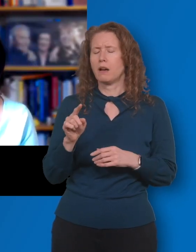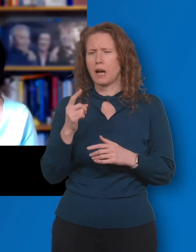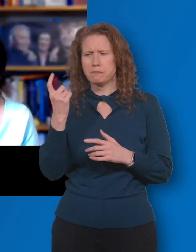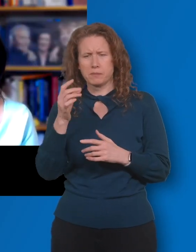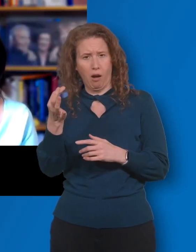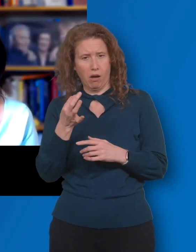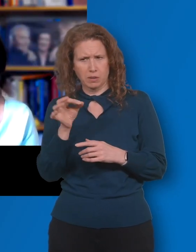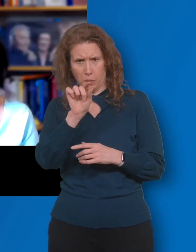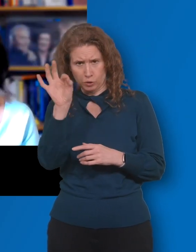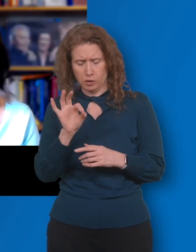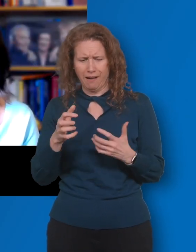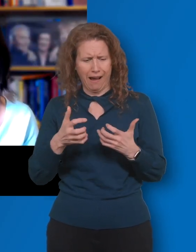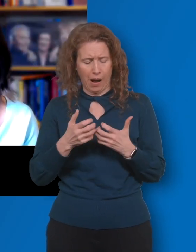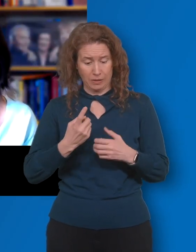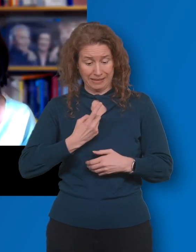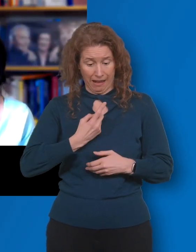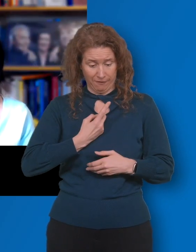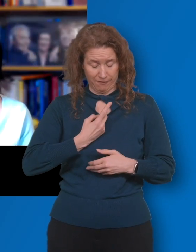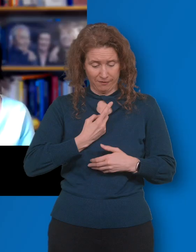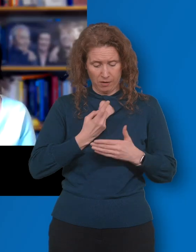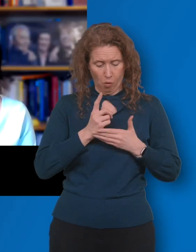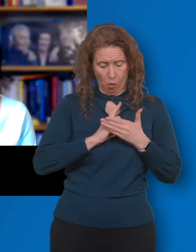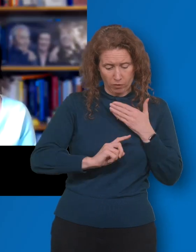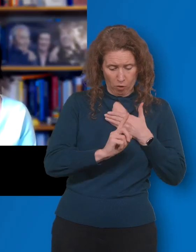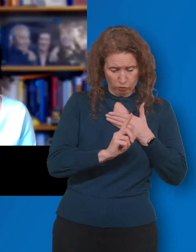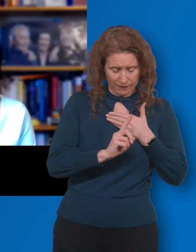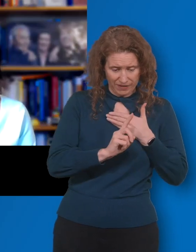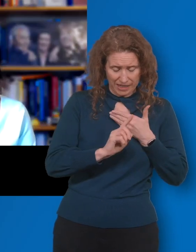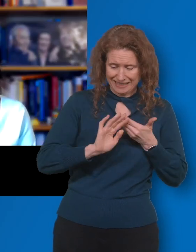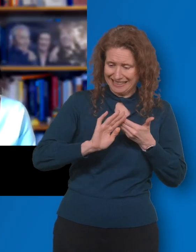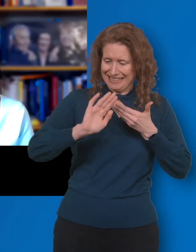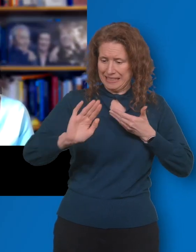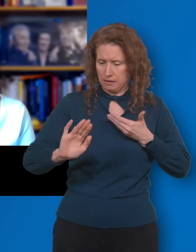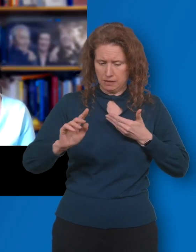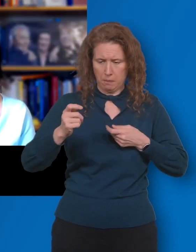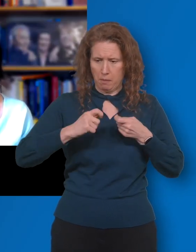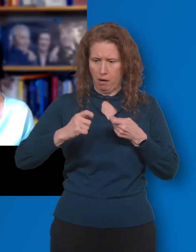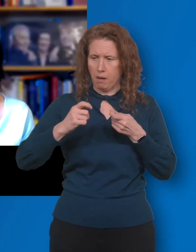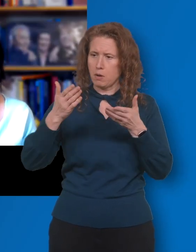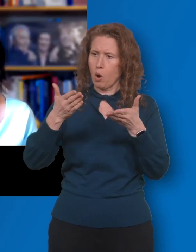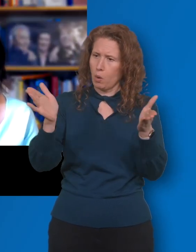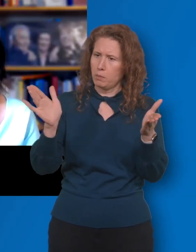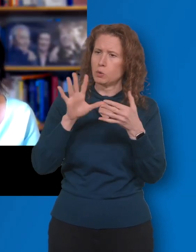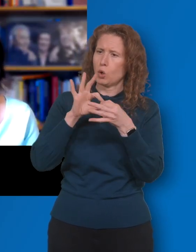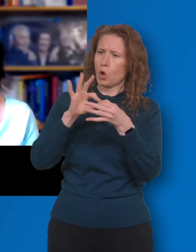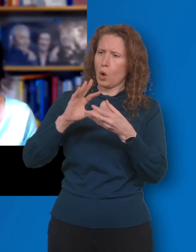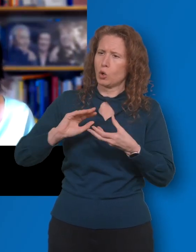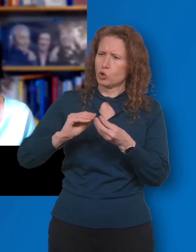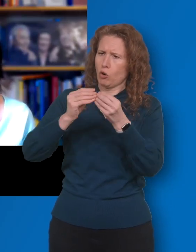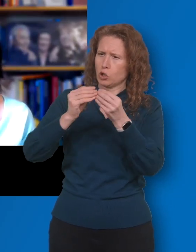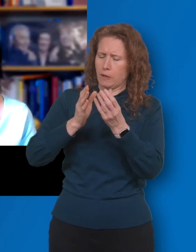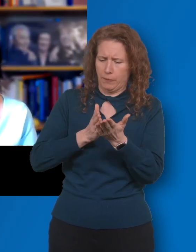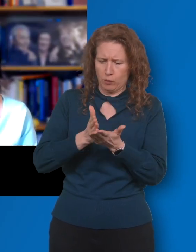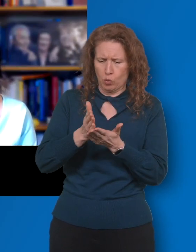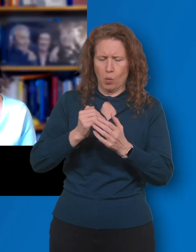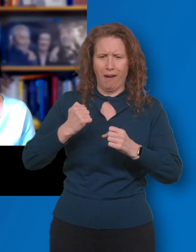ourselves from autoethnography to open ourselves to co-construction in an action research approach to include